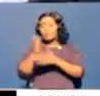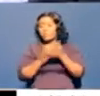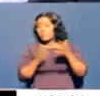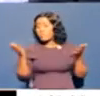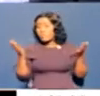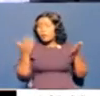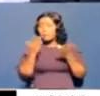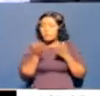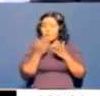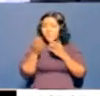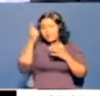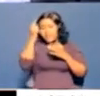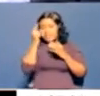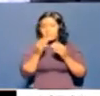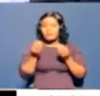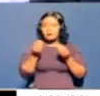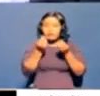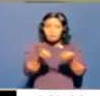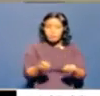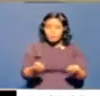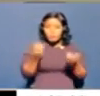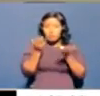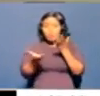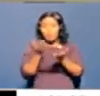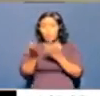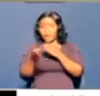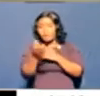kidogo kulinganisha na miradi mengine ya serikali huwa inafanyika.